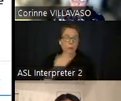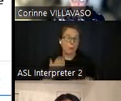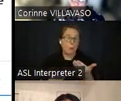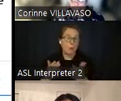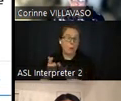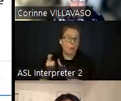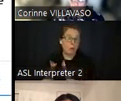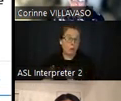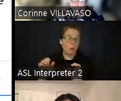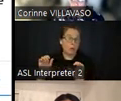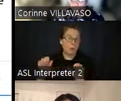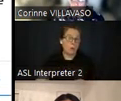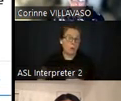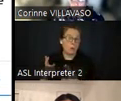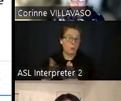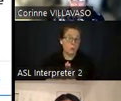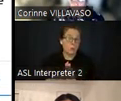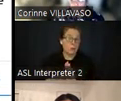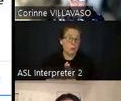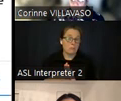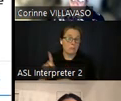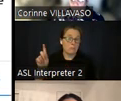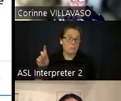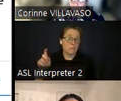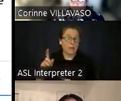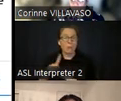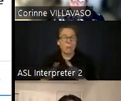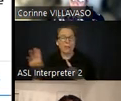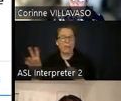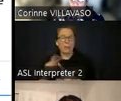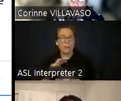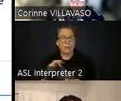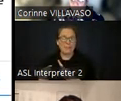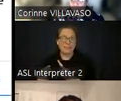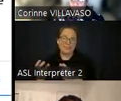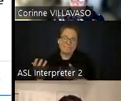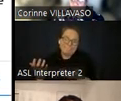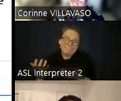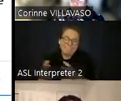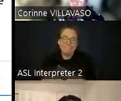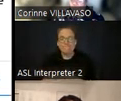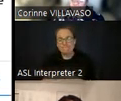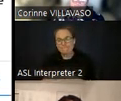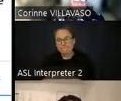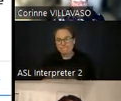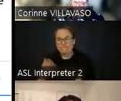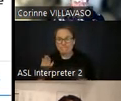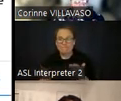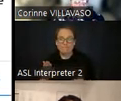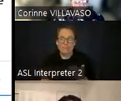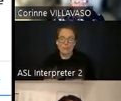prosecutor that sees things that wouldn't potentially find a policeman guilty